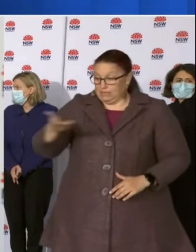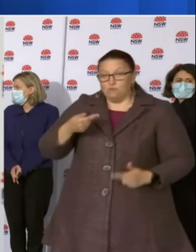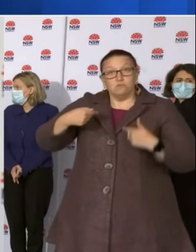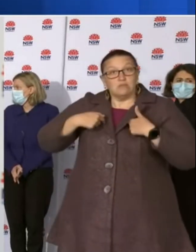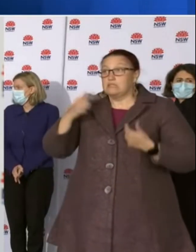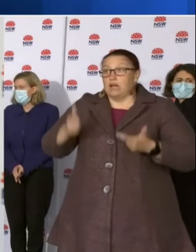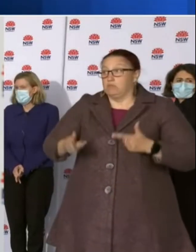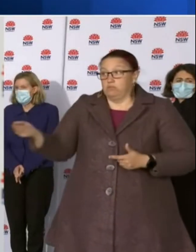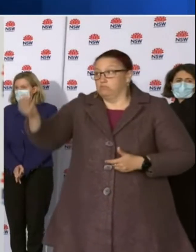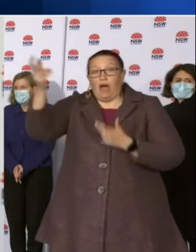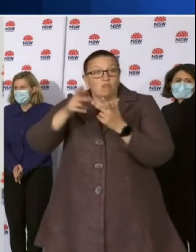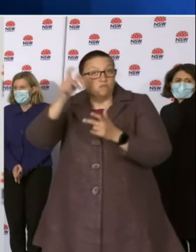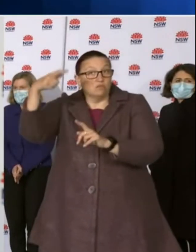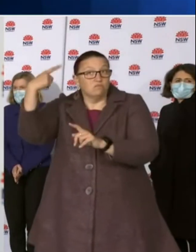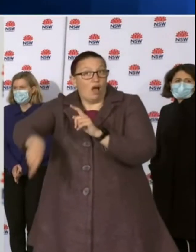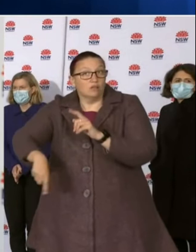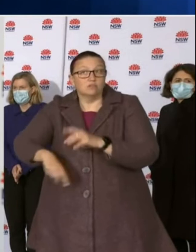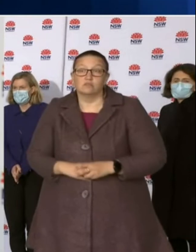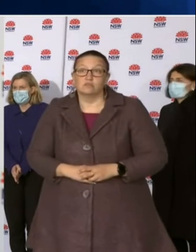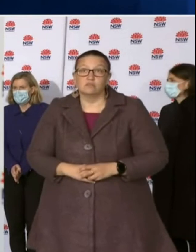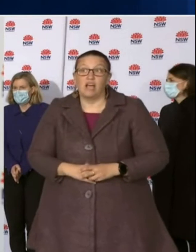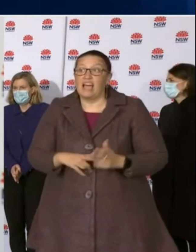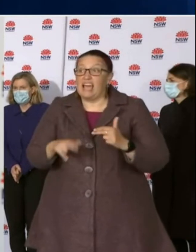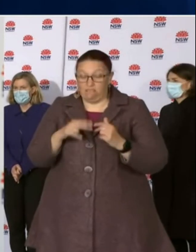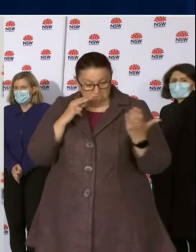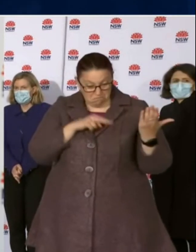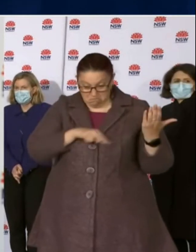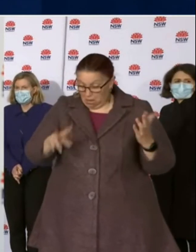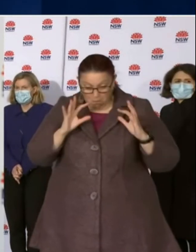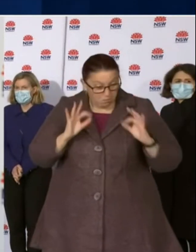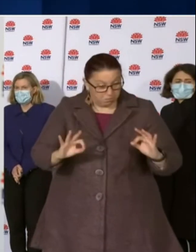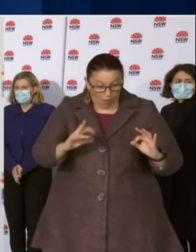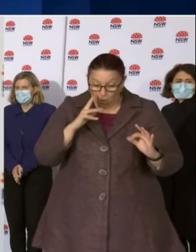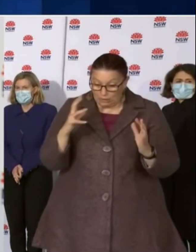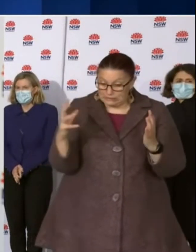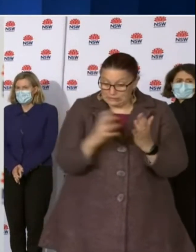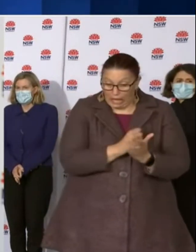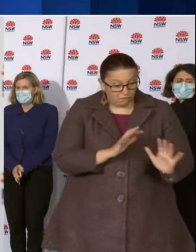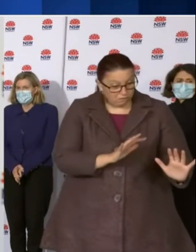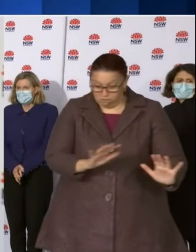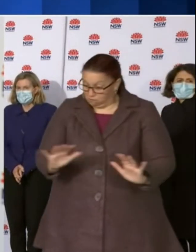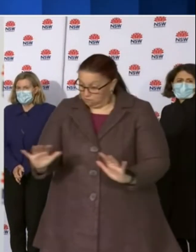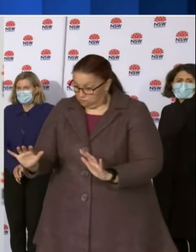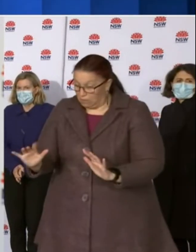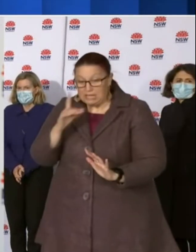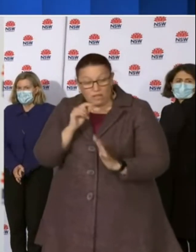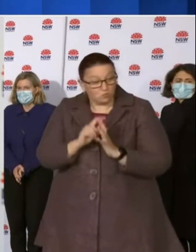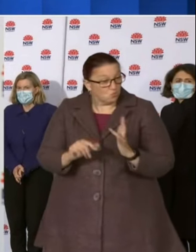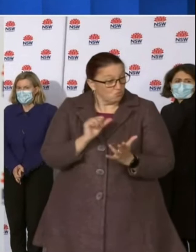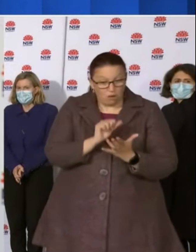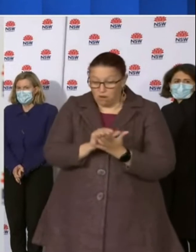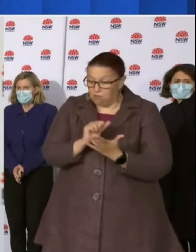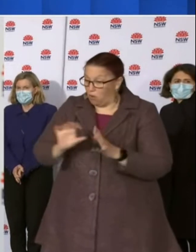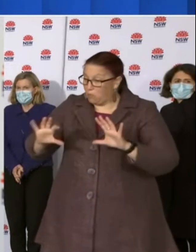doesn't, or someone in my office. And if there's no objection from the State Operations Centre, if it can be done in a safe way, then